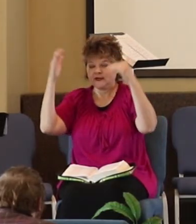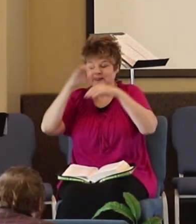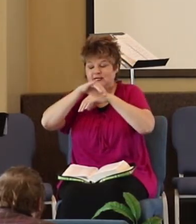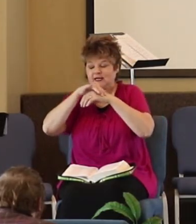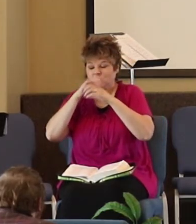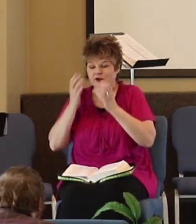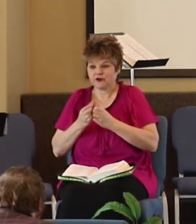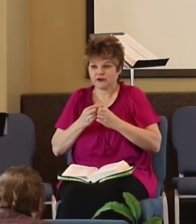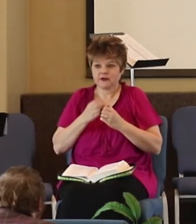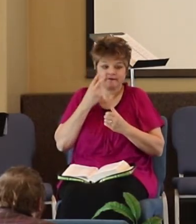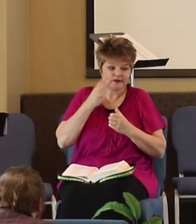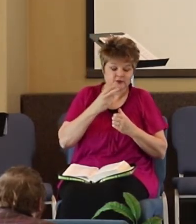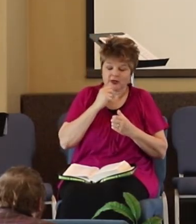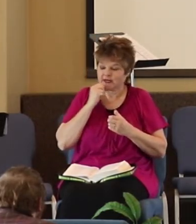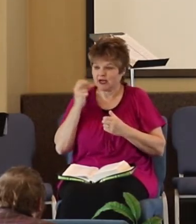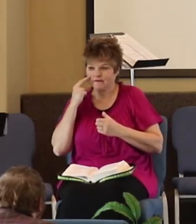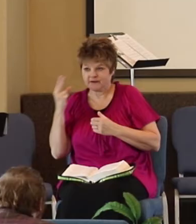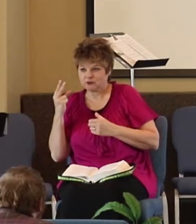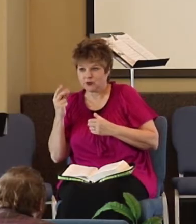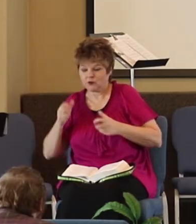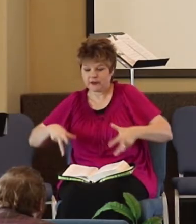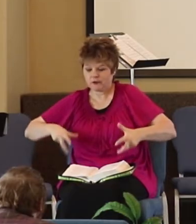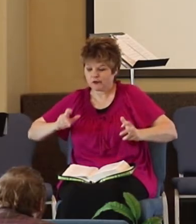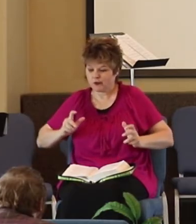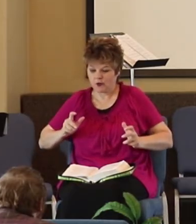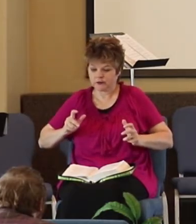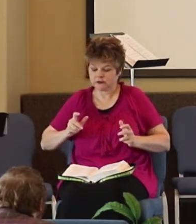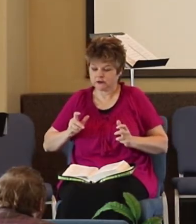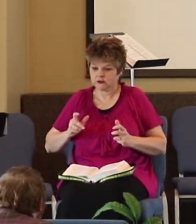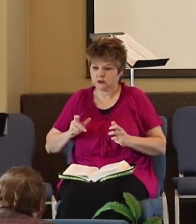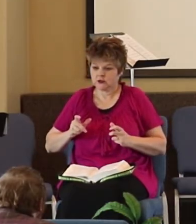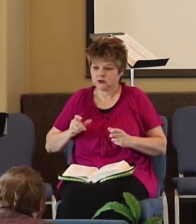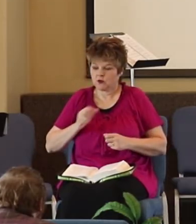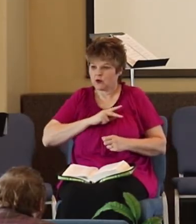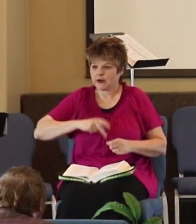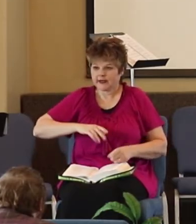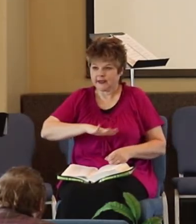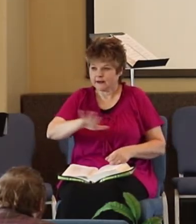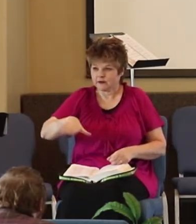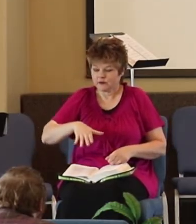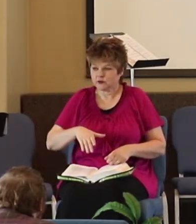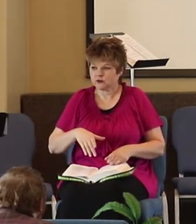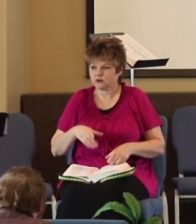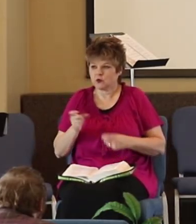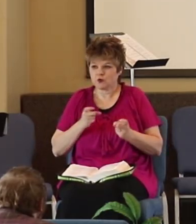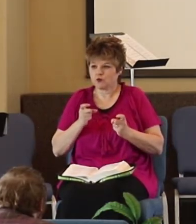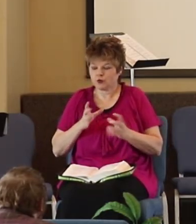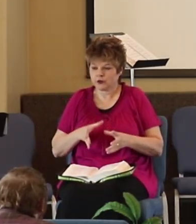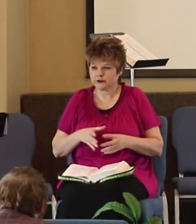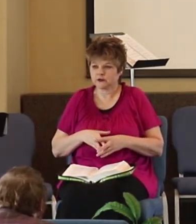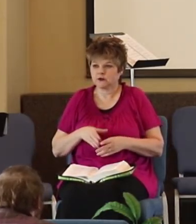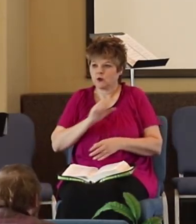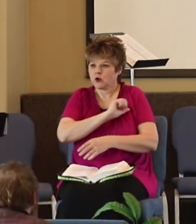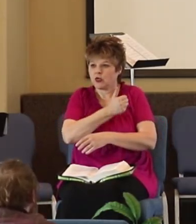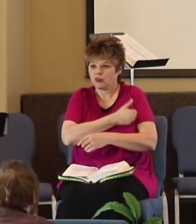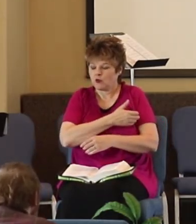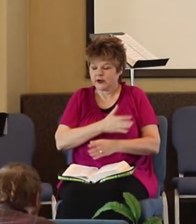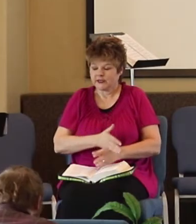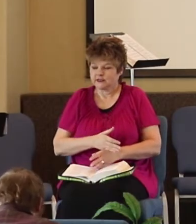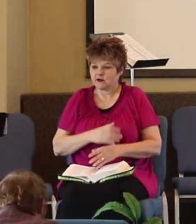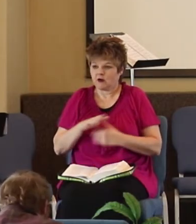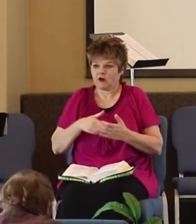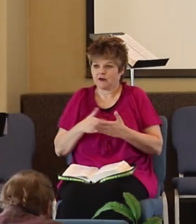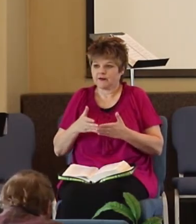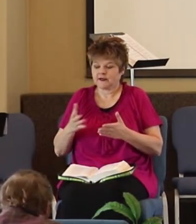visible and invisible, whether thrones or dominions or rulers or authorities. All things have been created through him and for